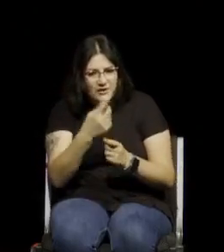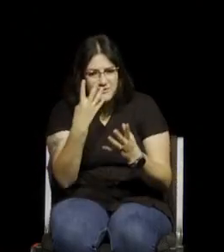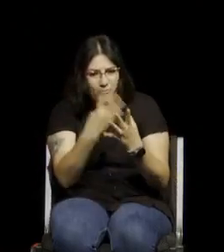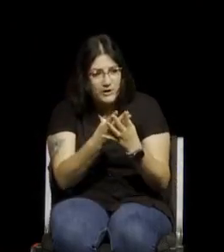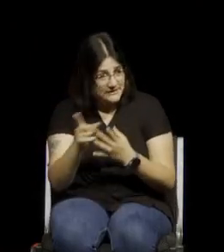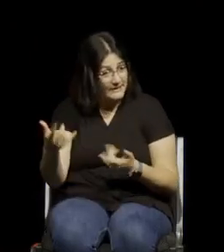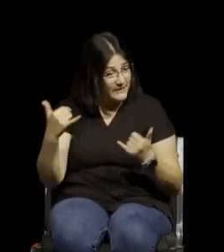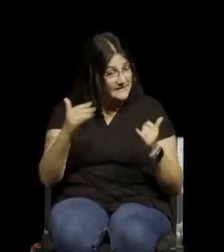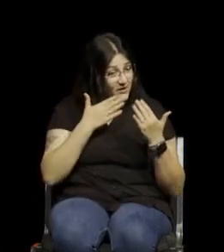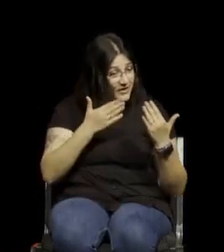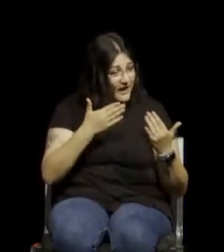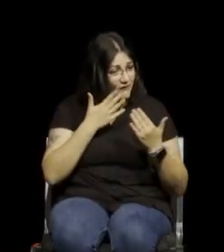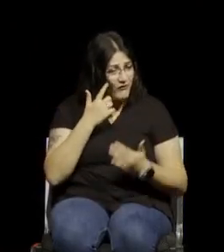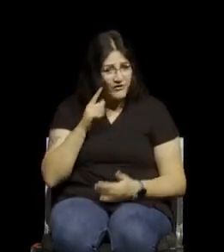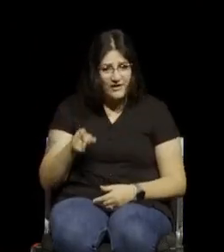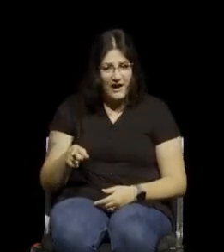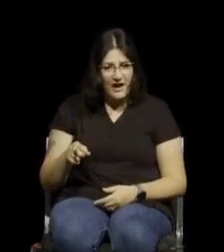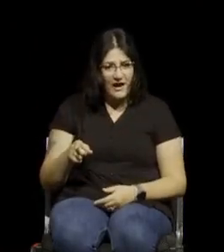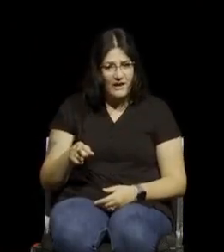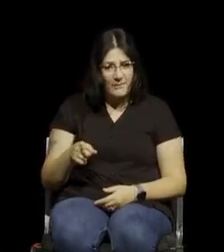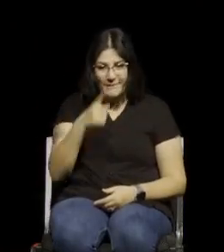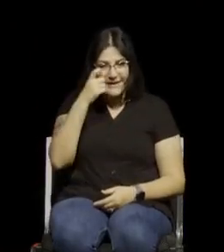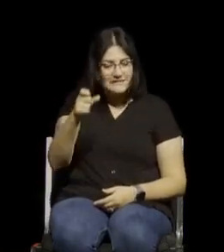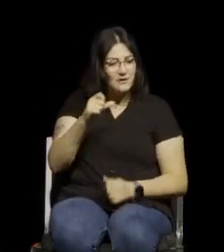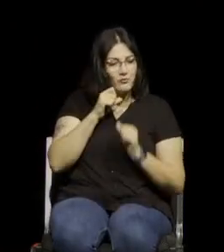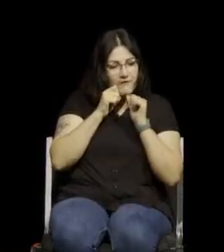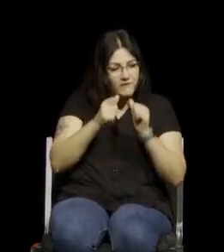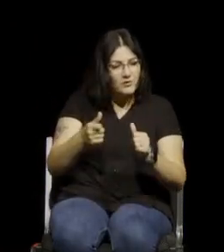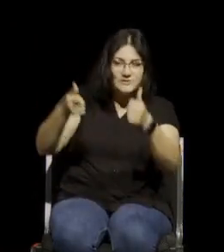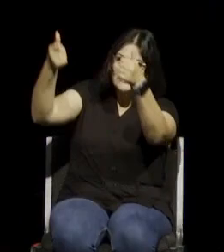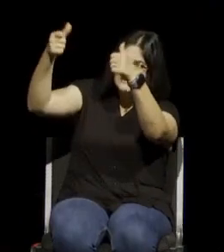sentence for not renouncing the name of Jesus?